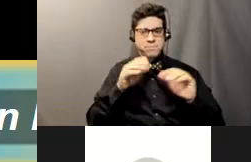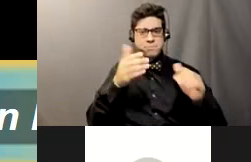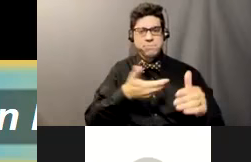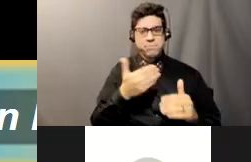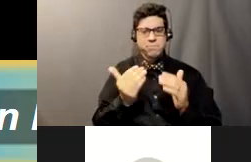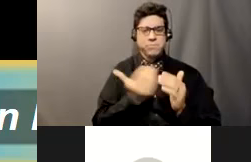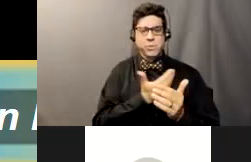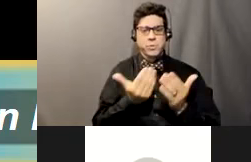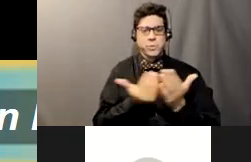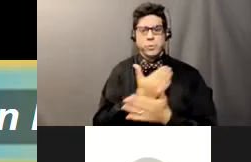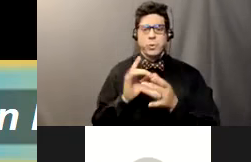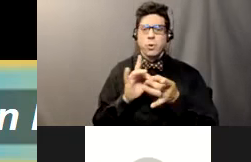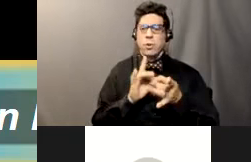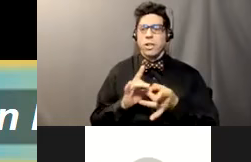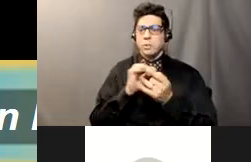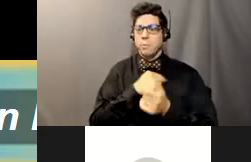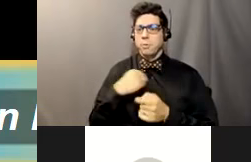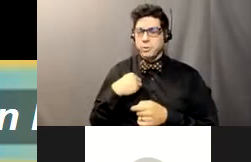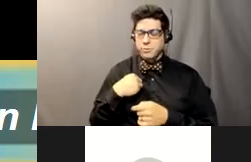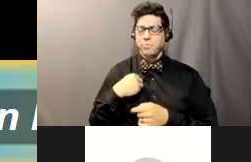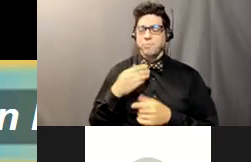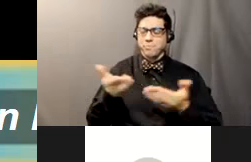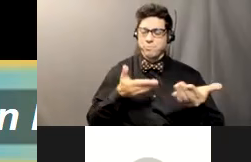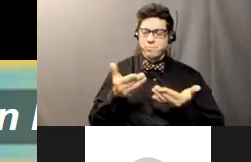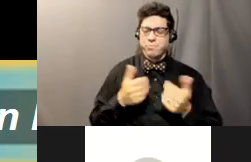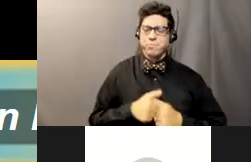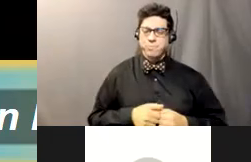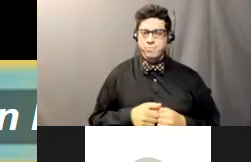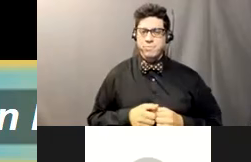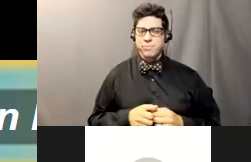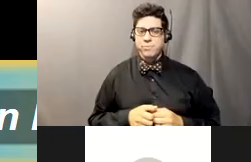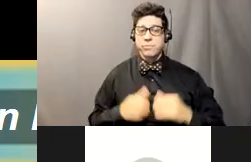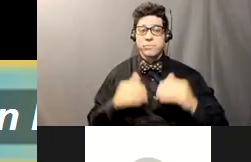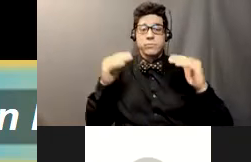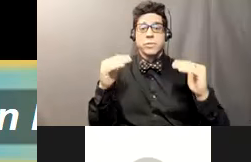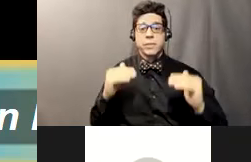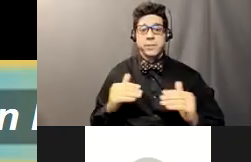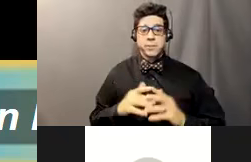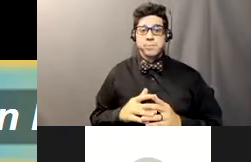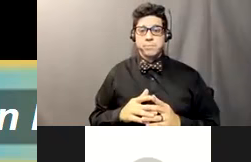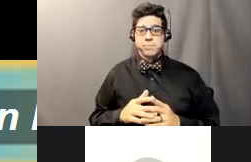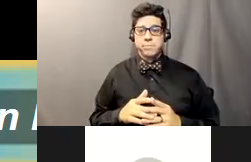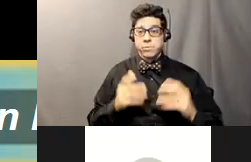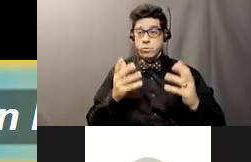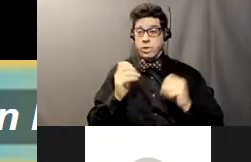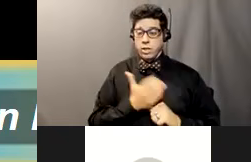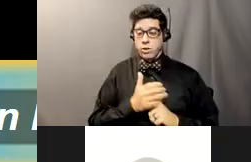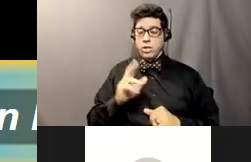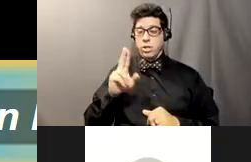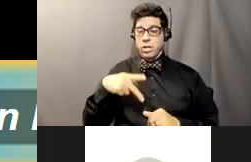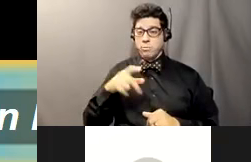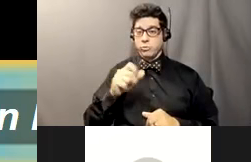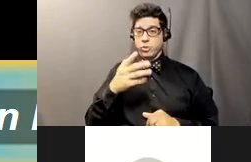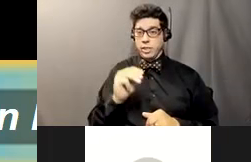new coalition members and support. Thank you so much. So next up, we want to hear from our upstream